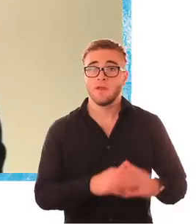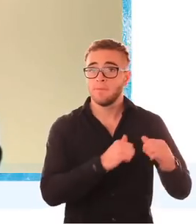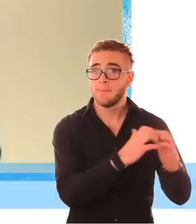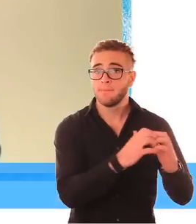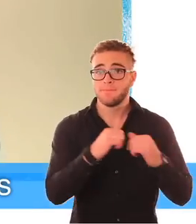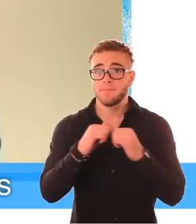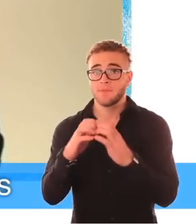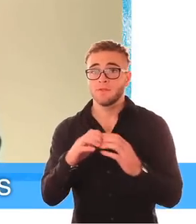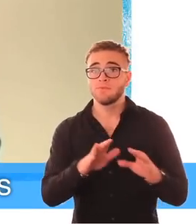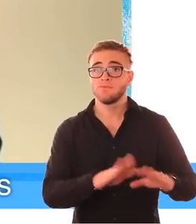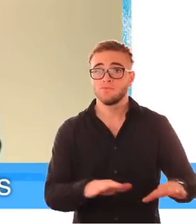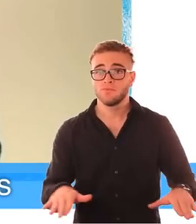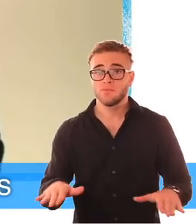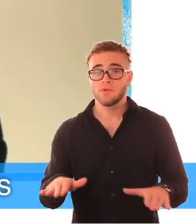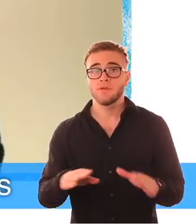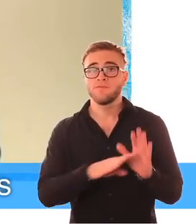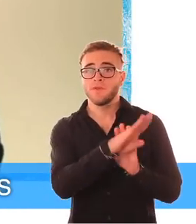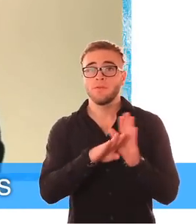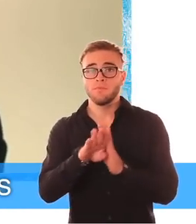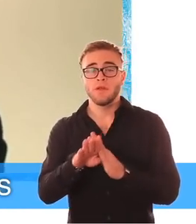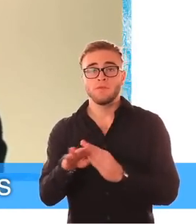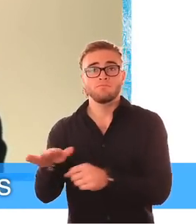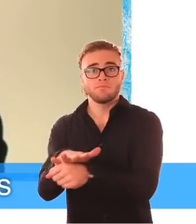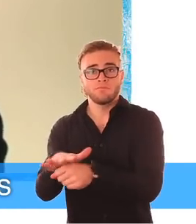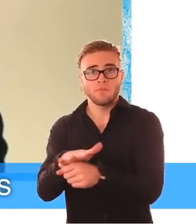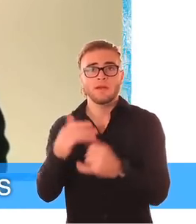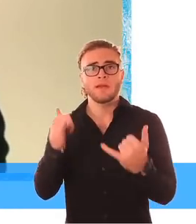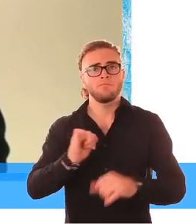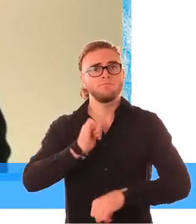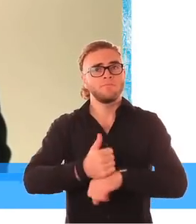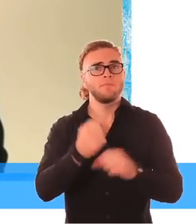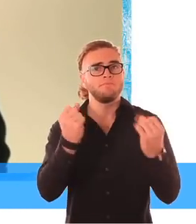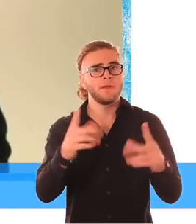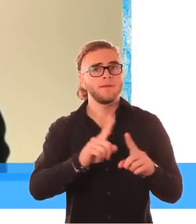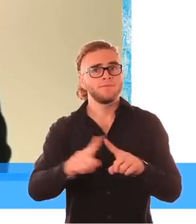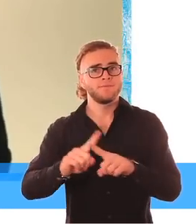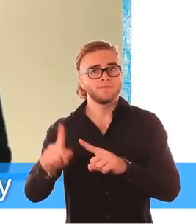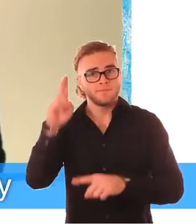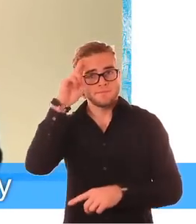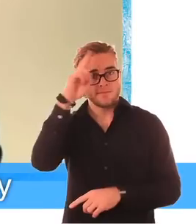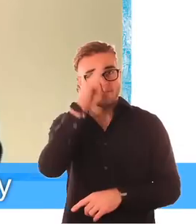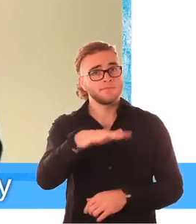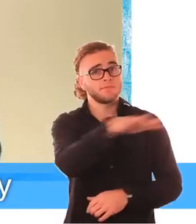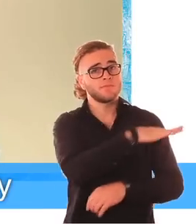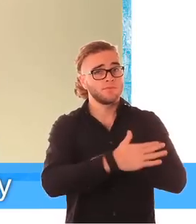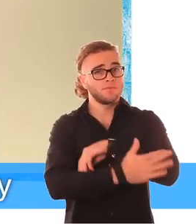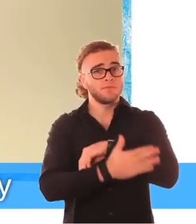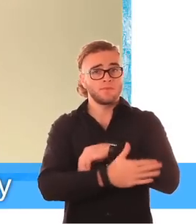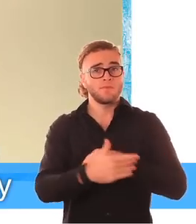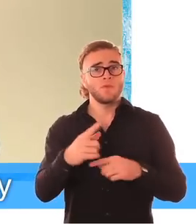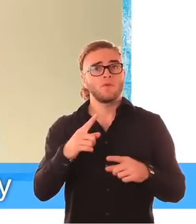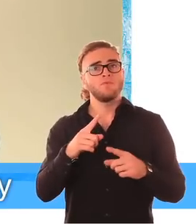The establishment of pediatric developmental units now being established in so many different hospitals